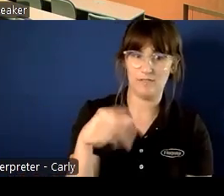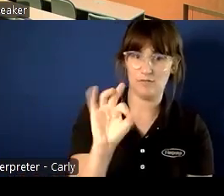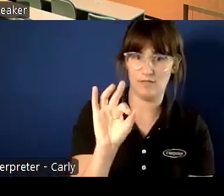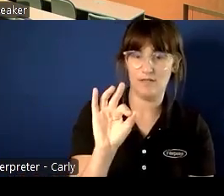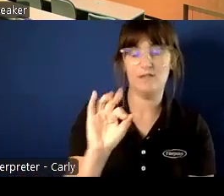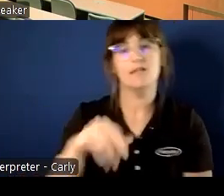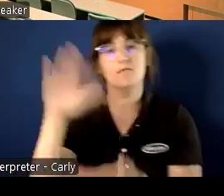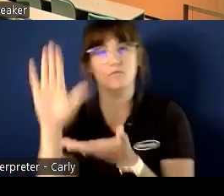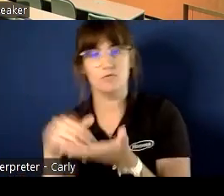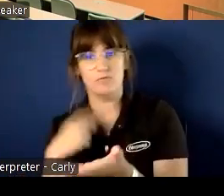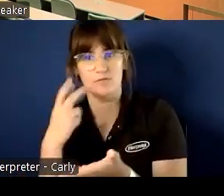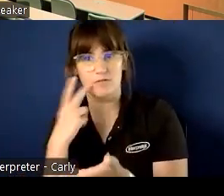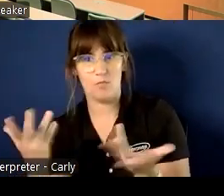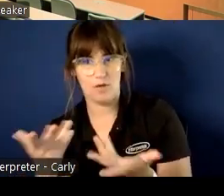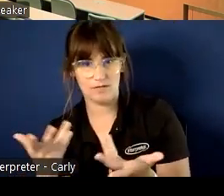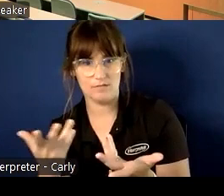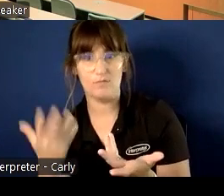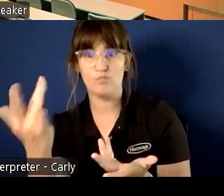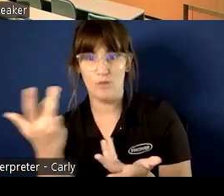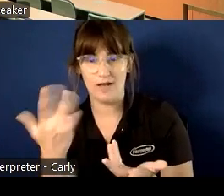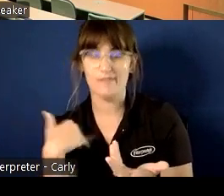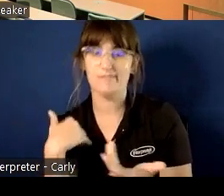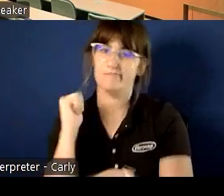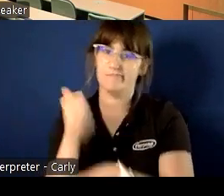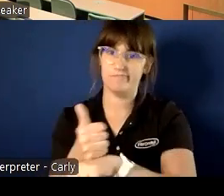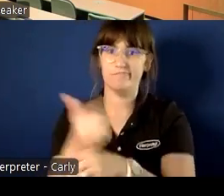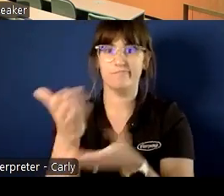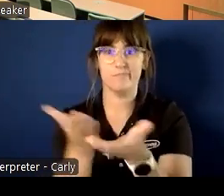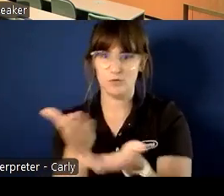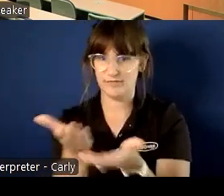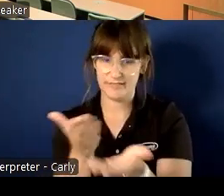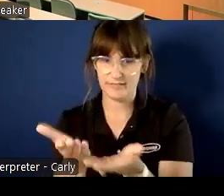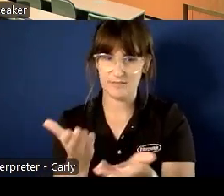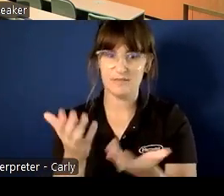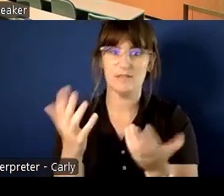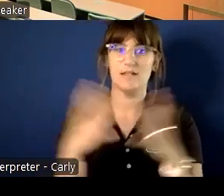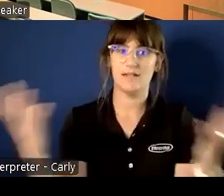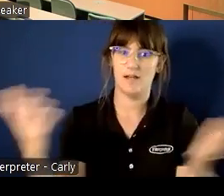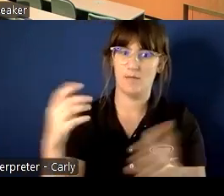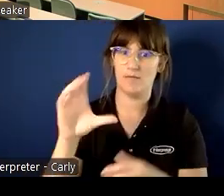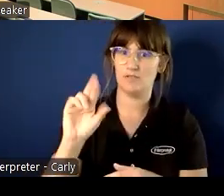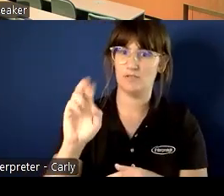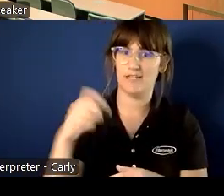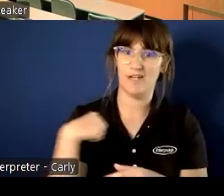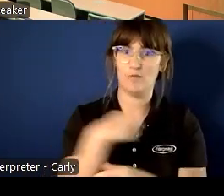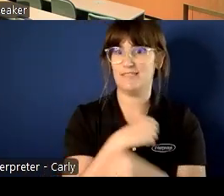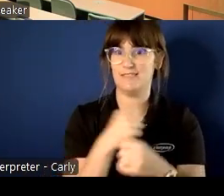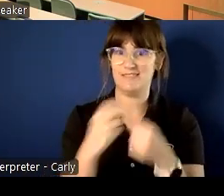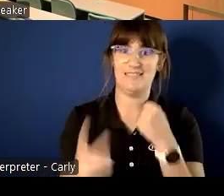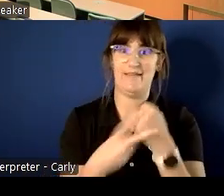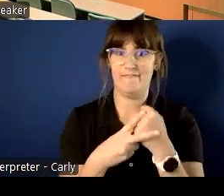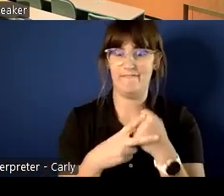reduction we saw because of our service, and that's how much total cost of care we save. These will carry a lot